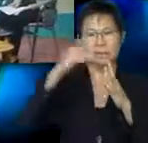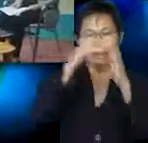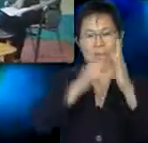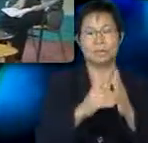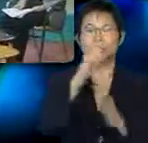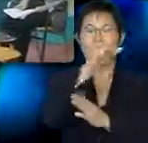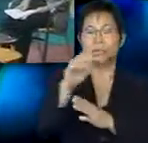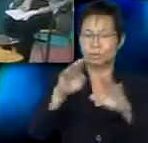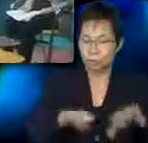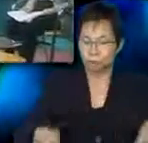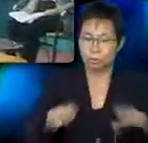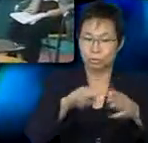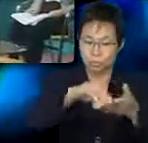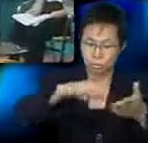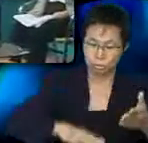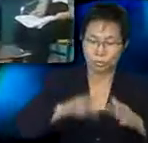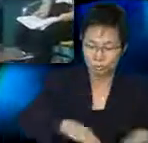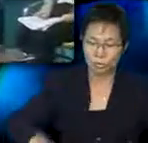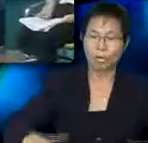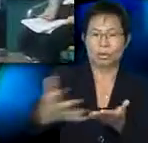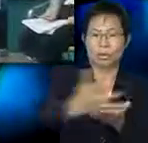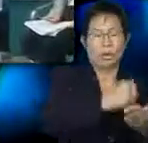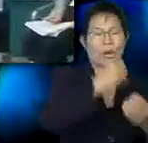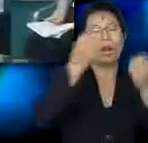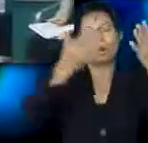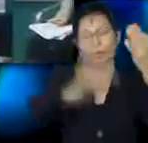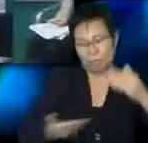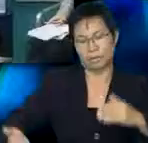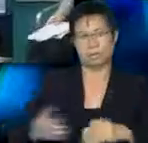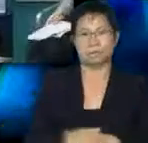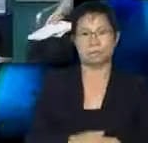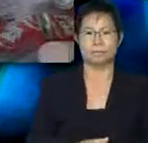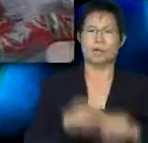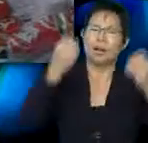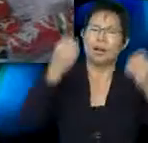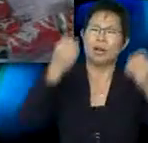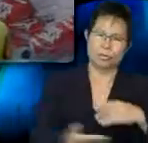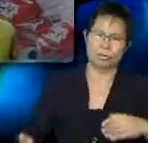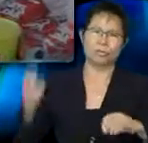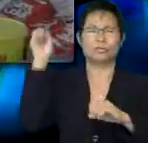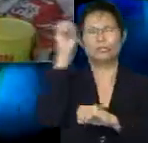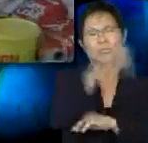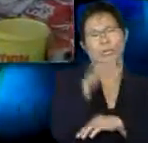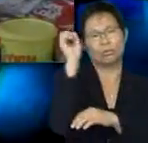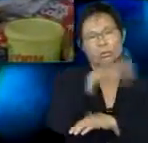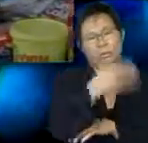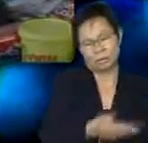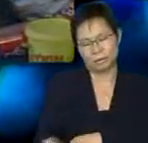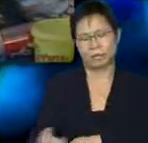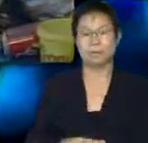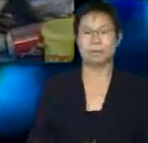So children, you can see that we have collected a lot of things, a lot of throwaway